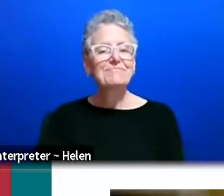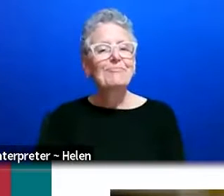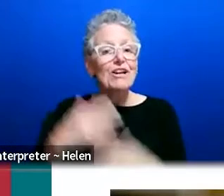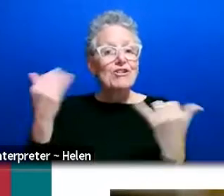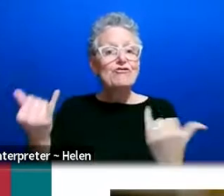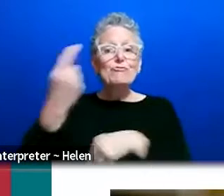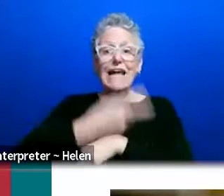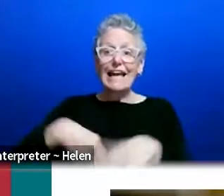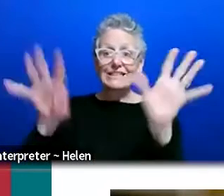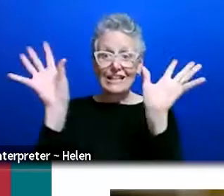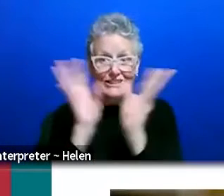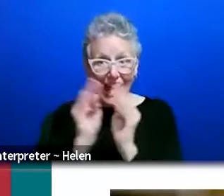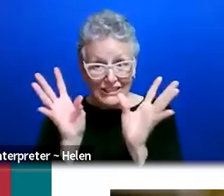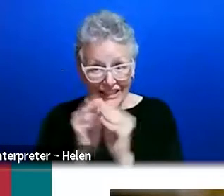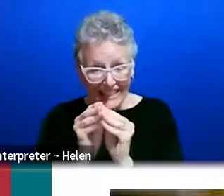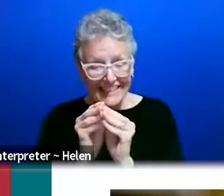Today's session